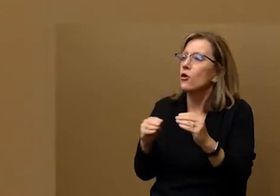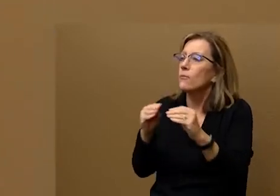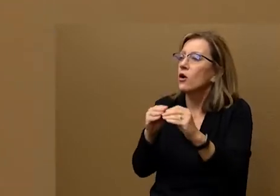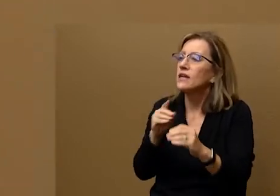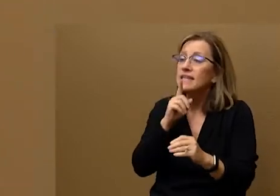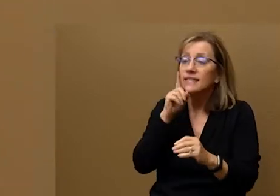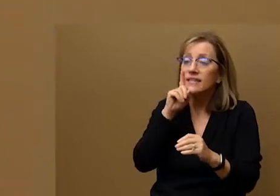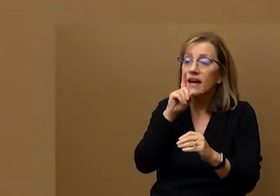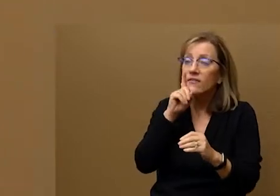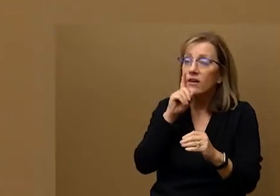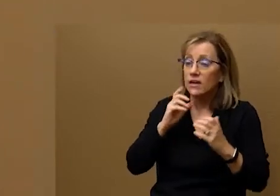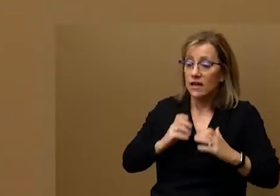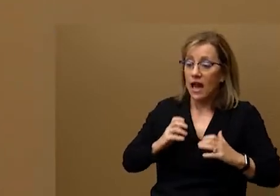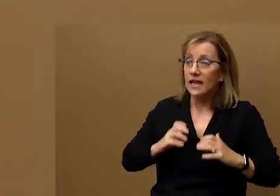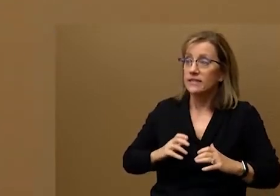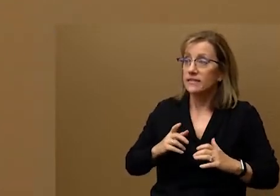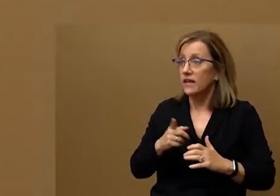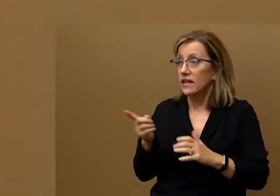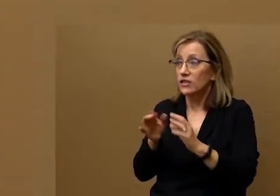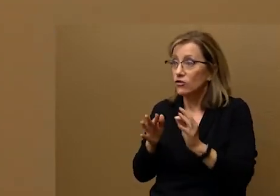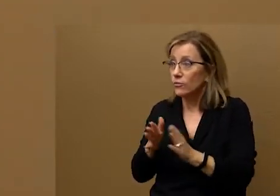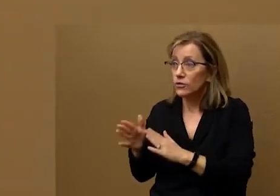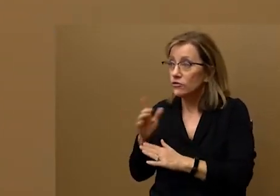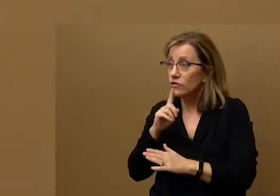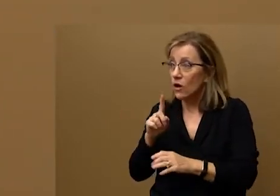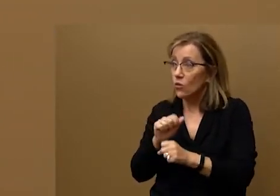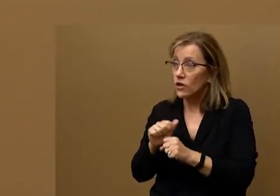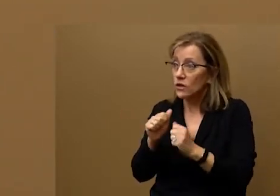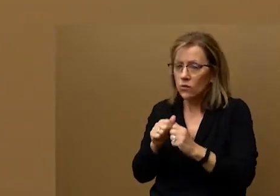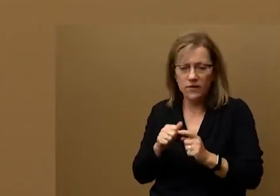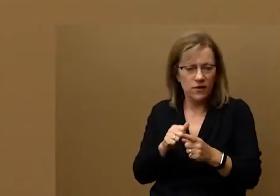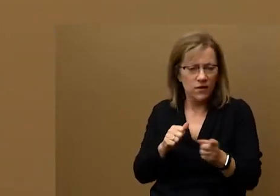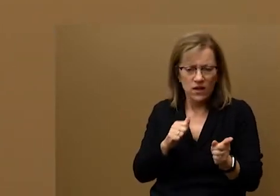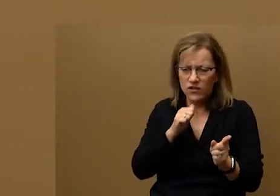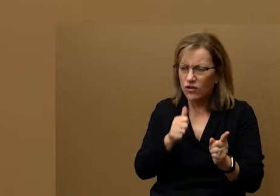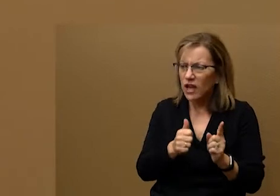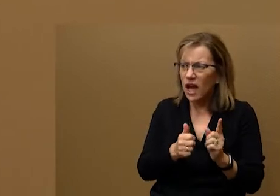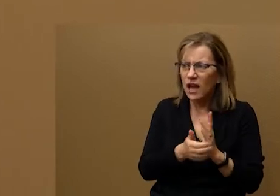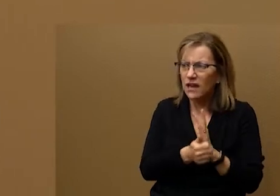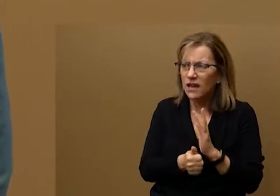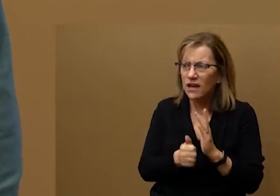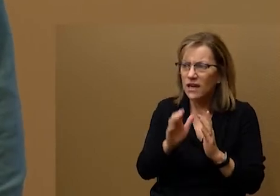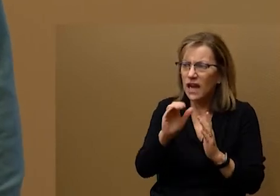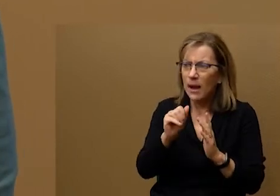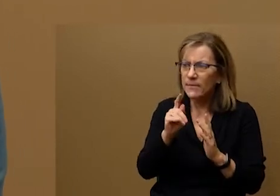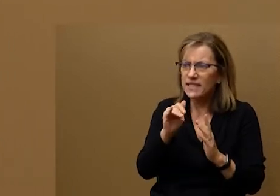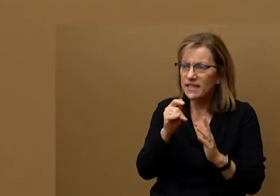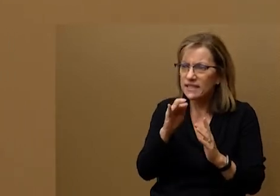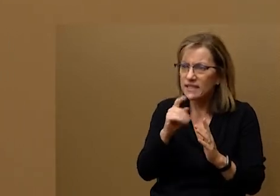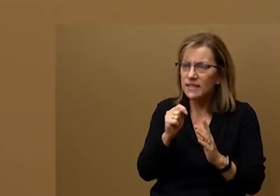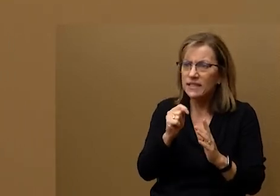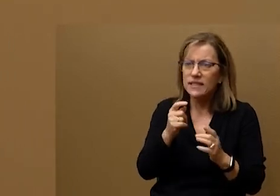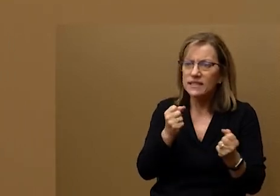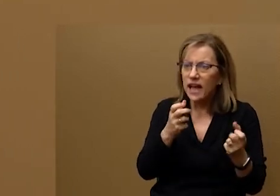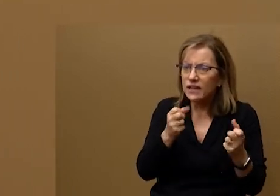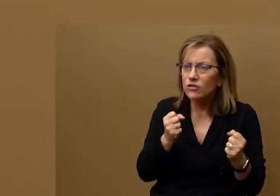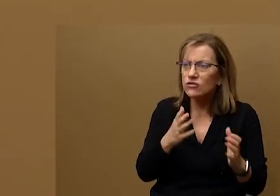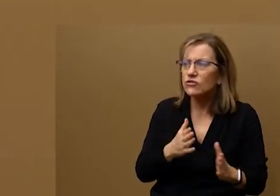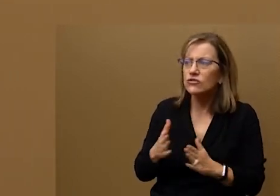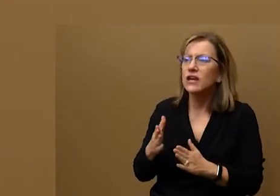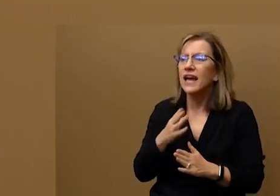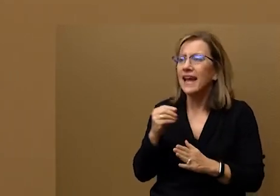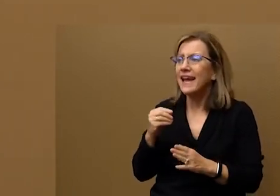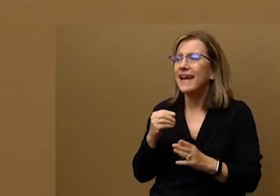more and more is that the deaf clientele, the deaf people they're working with, are not competent signers, and they're not